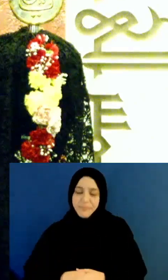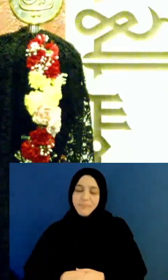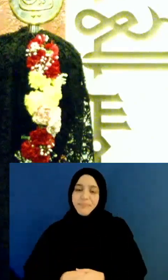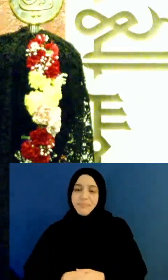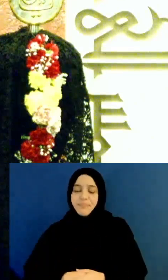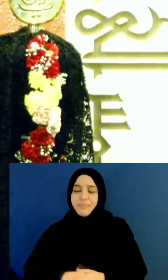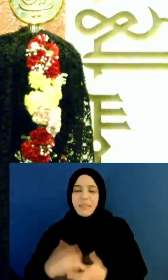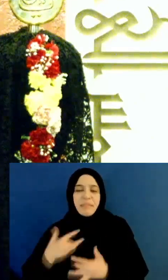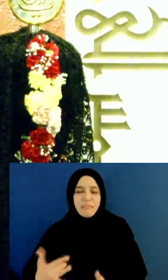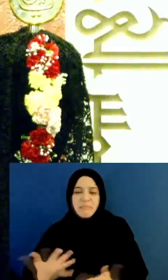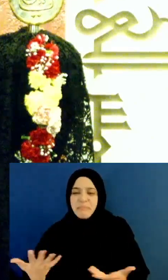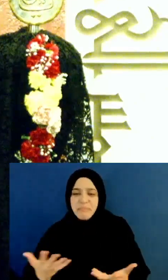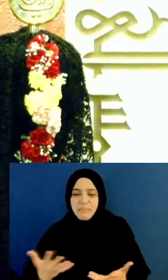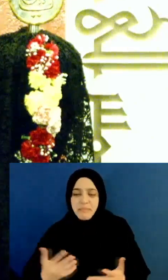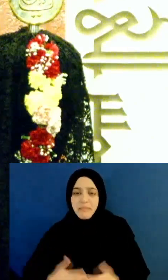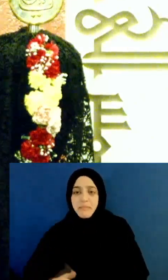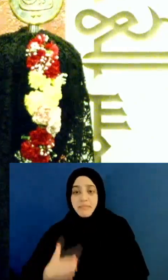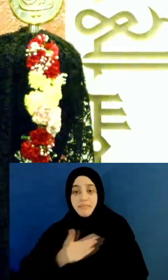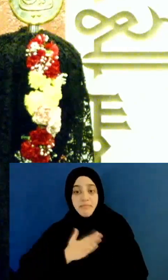Matam.